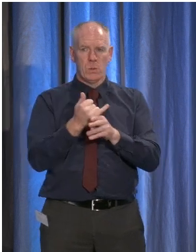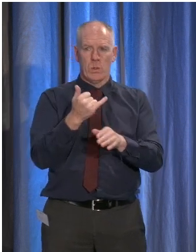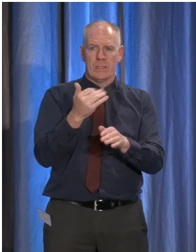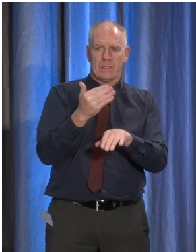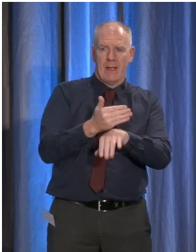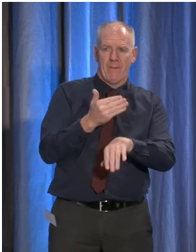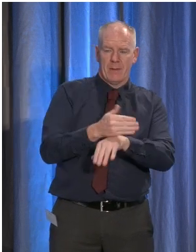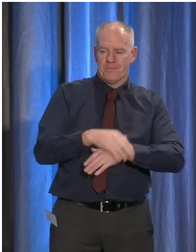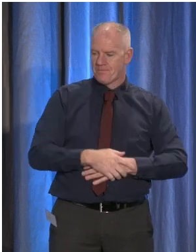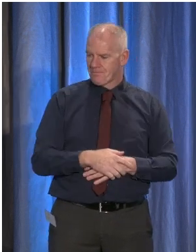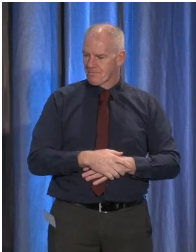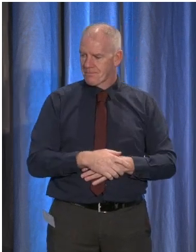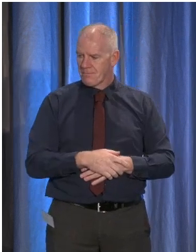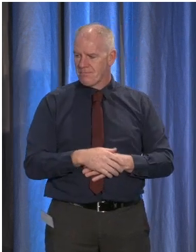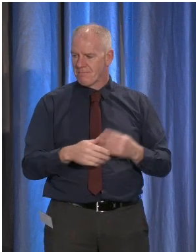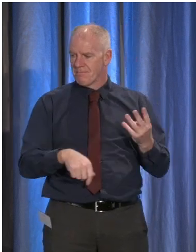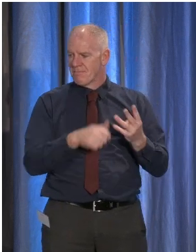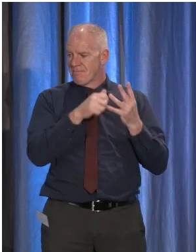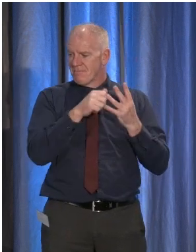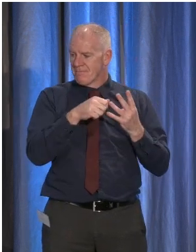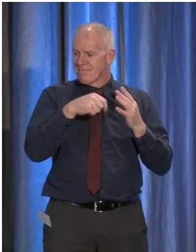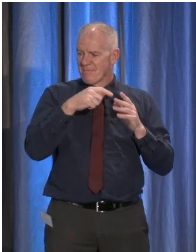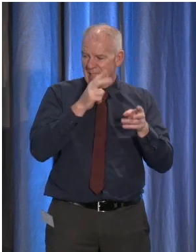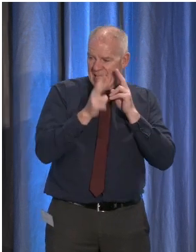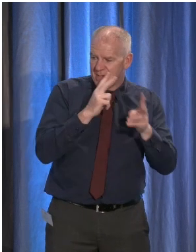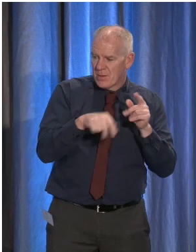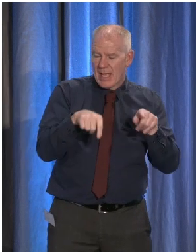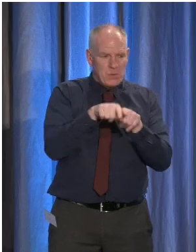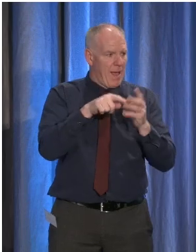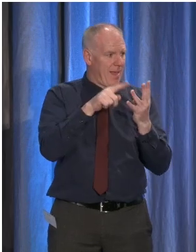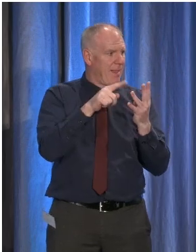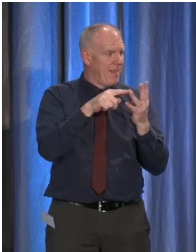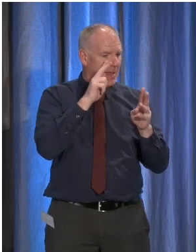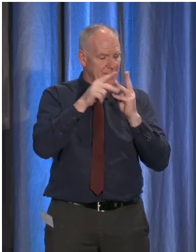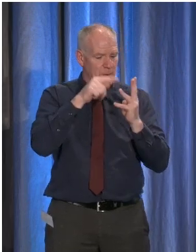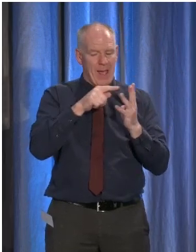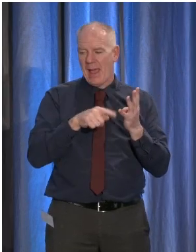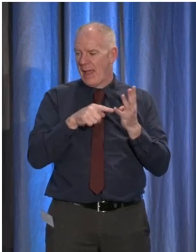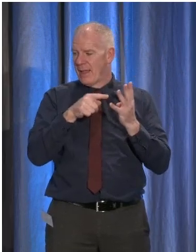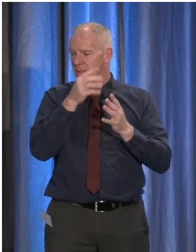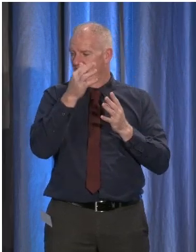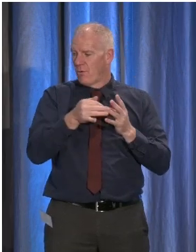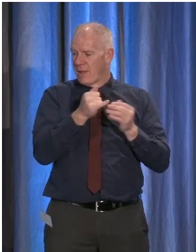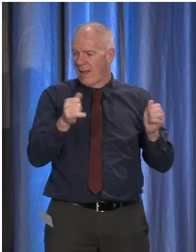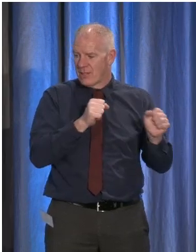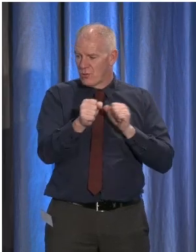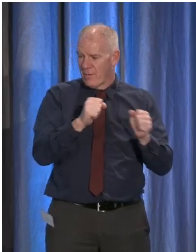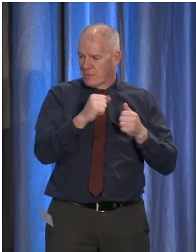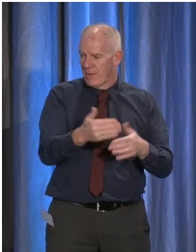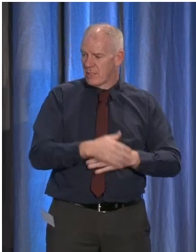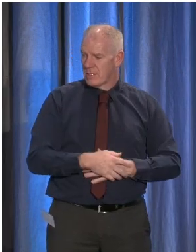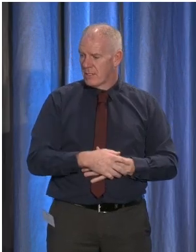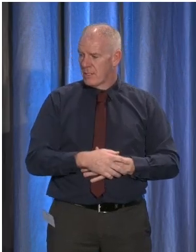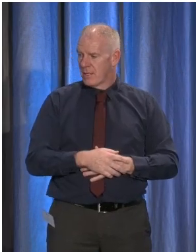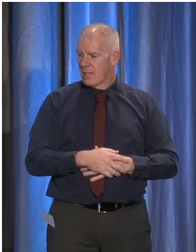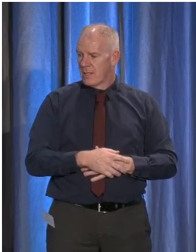We also did in-depth interviews with parent carers and school staff, as well as frontline service deliverers. And